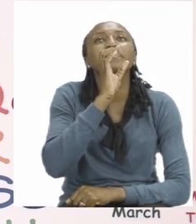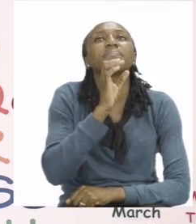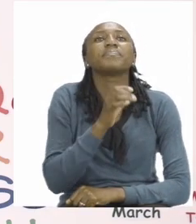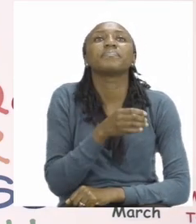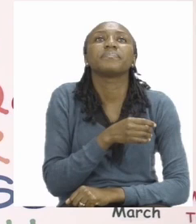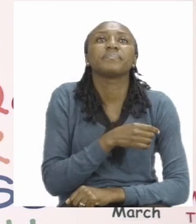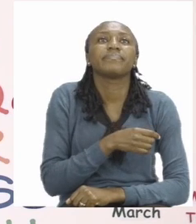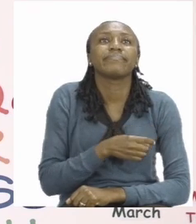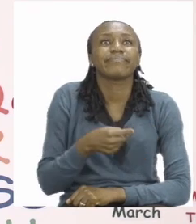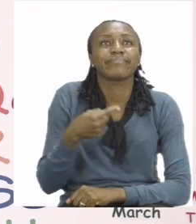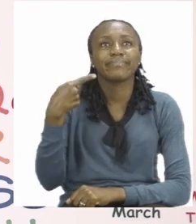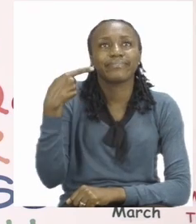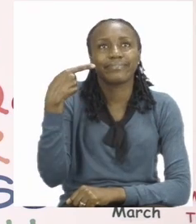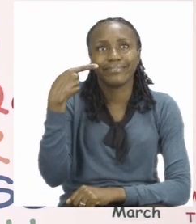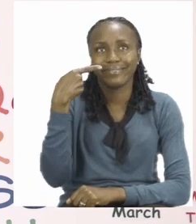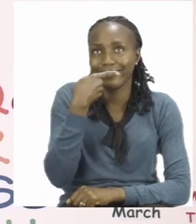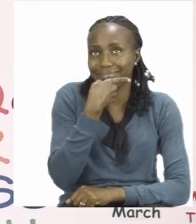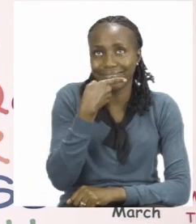drinking,